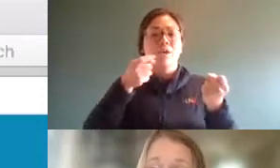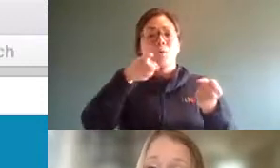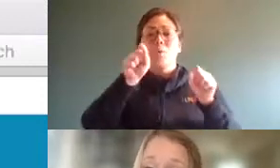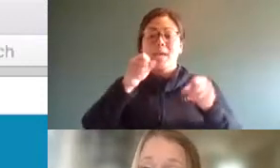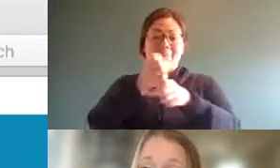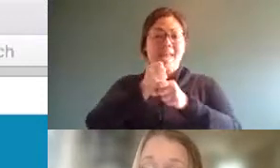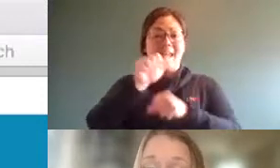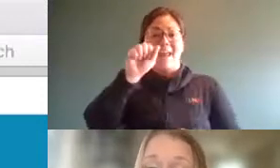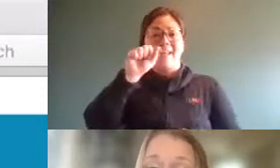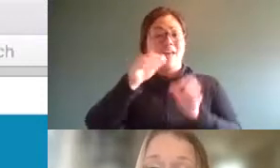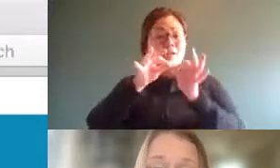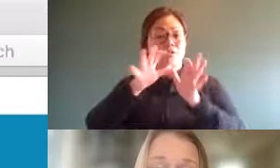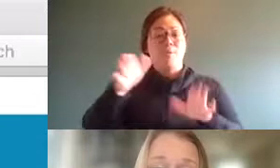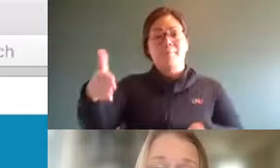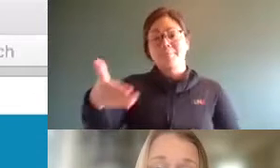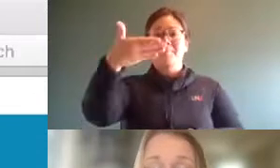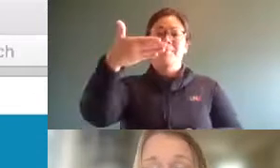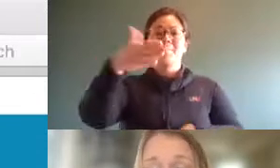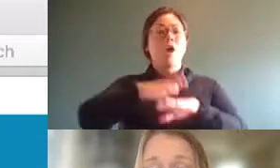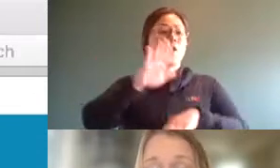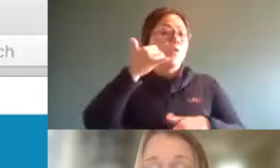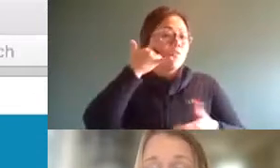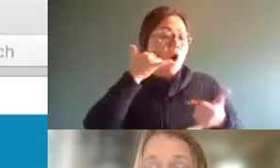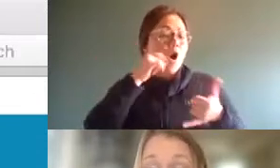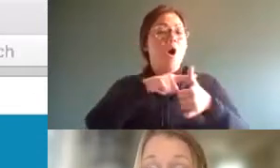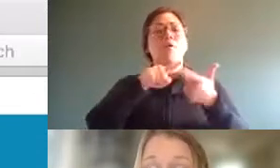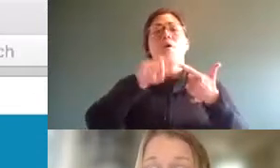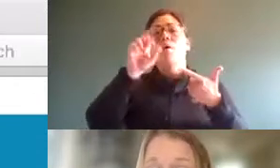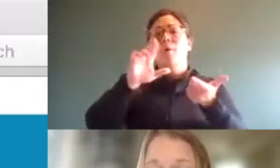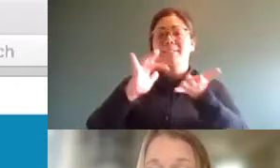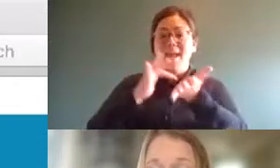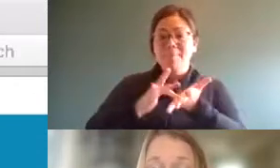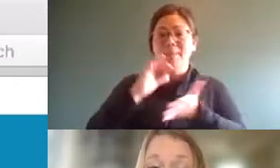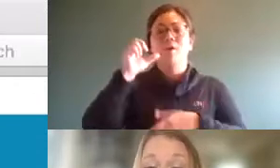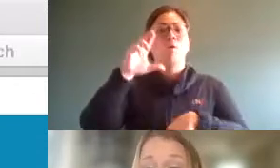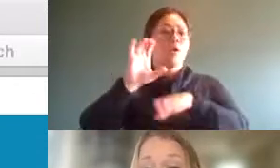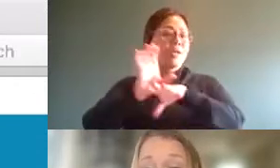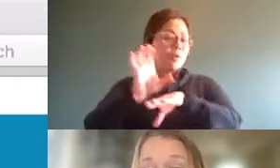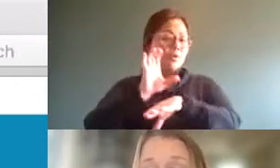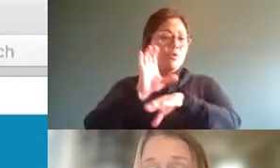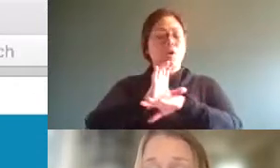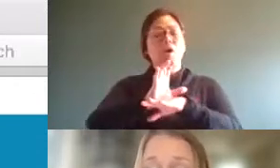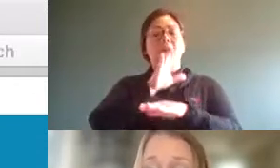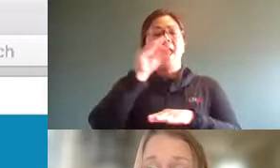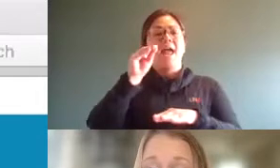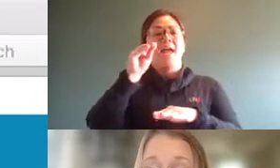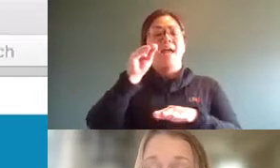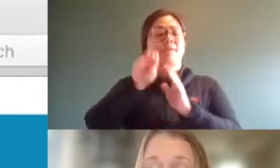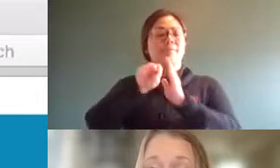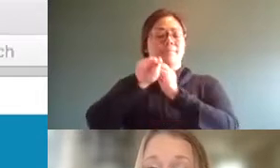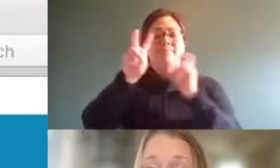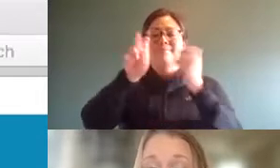an ASL interpreter on your smartphone or tablet or computer. and they can remote in via